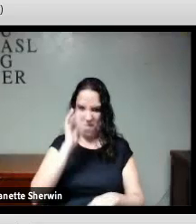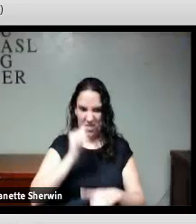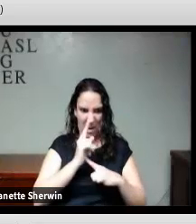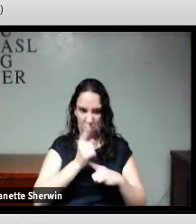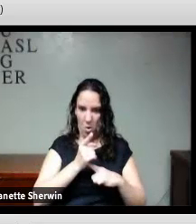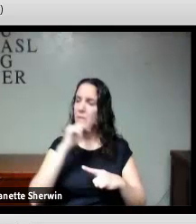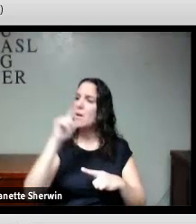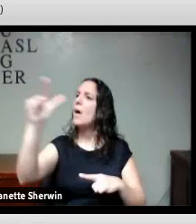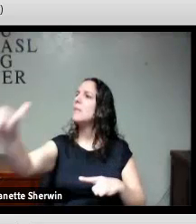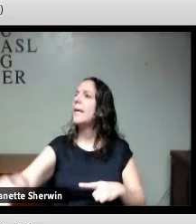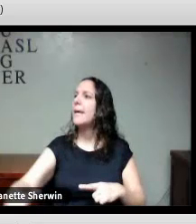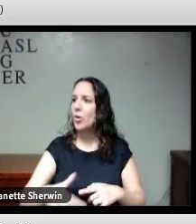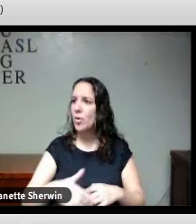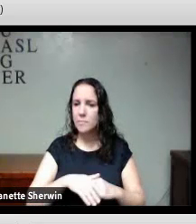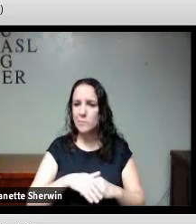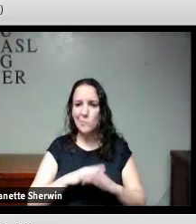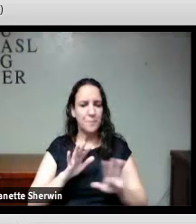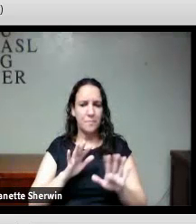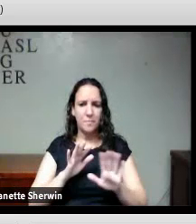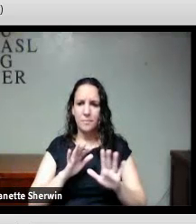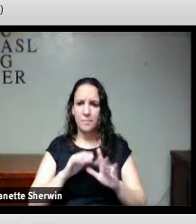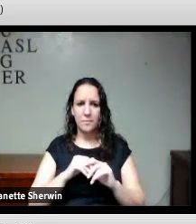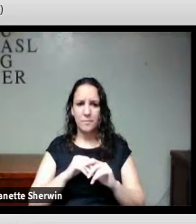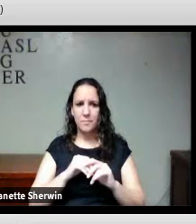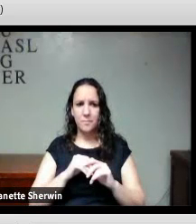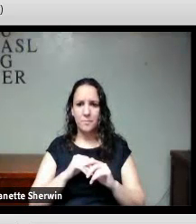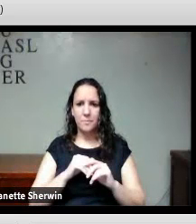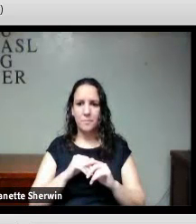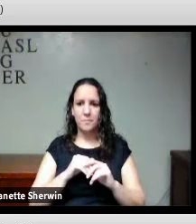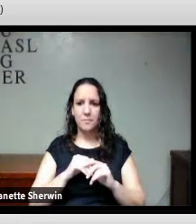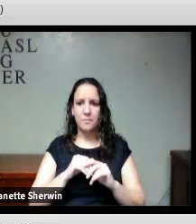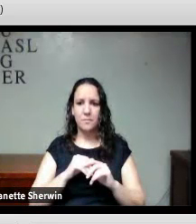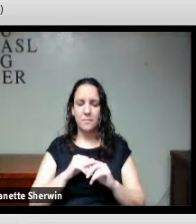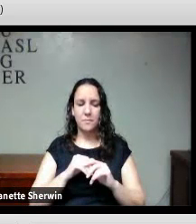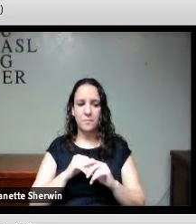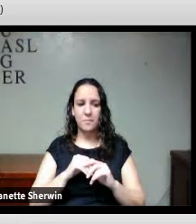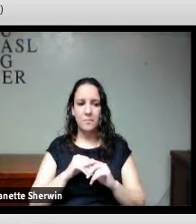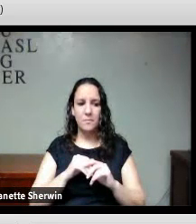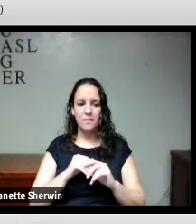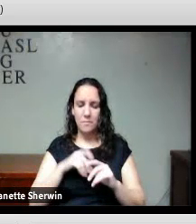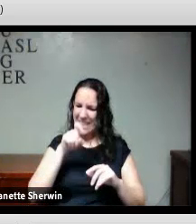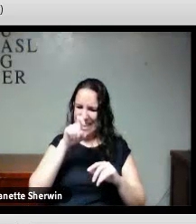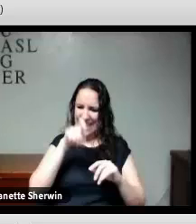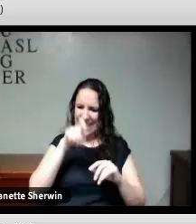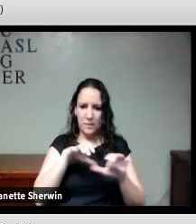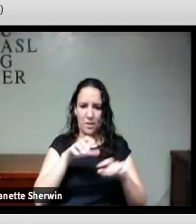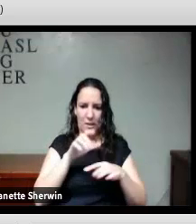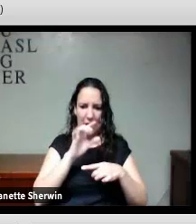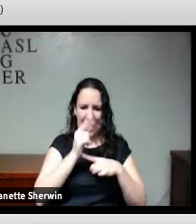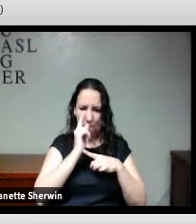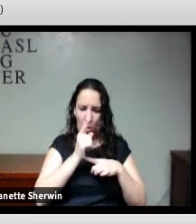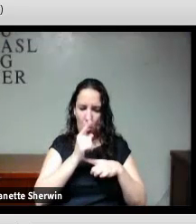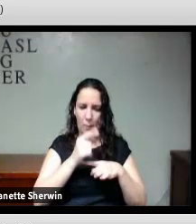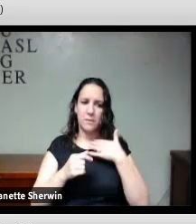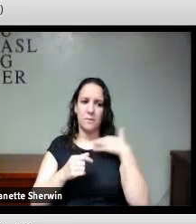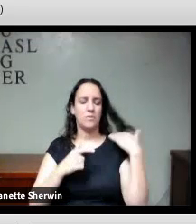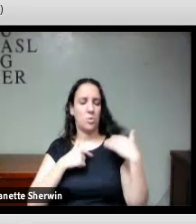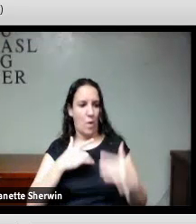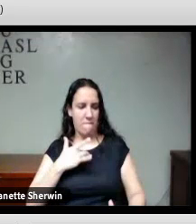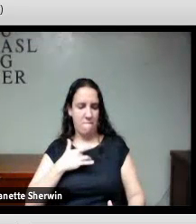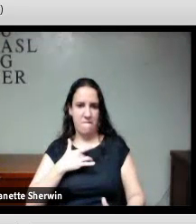got angry with a customer and I spouted off to them and tomorrow I realize I did that. It's in the moment. I feel those emotions coming on.